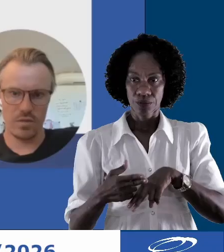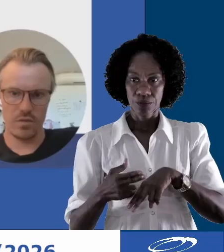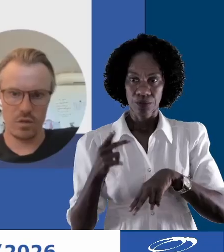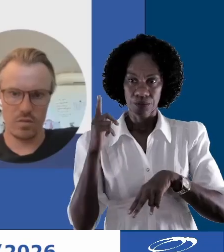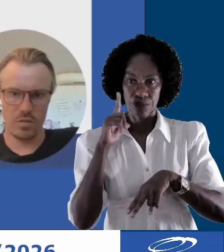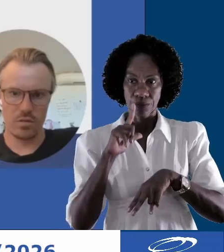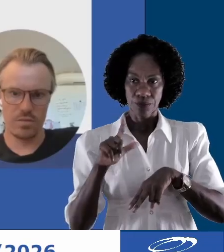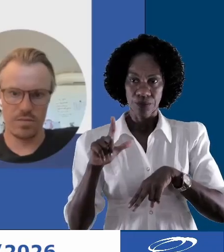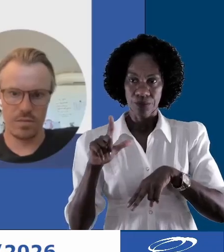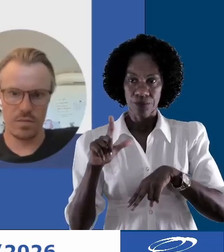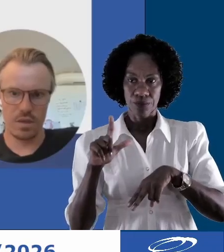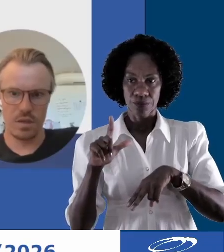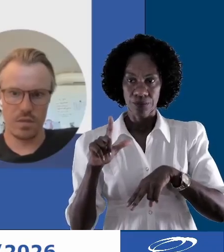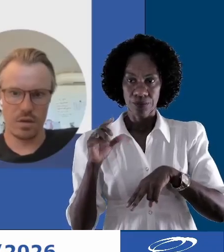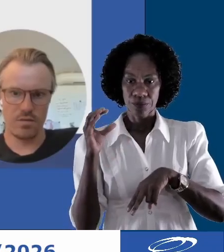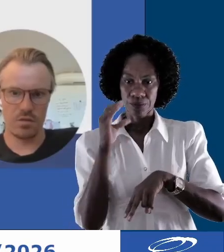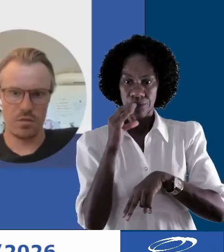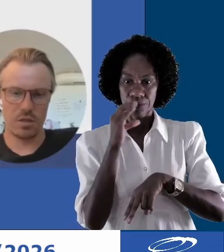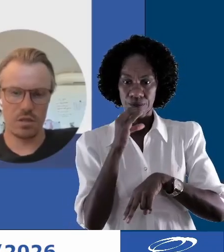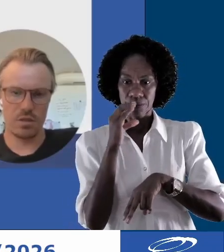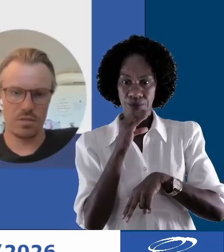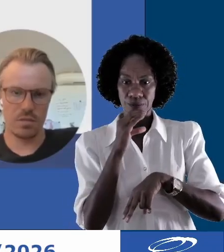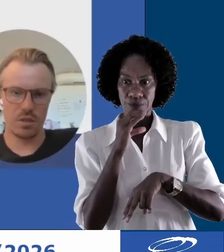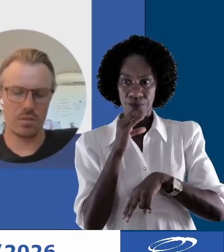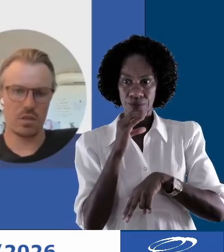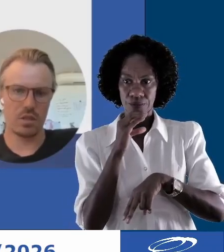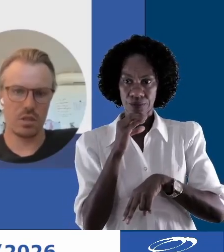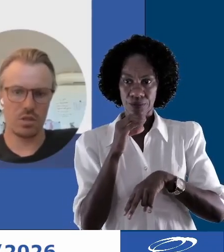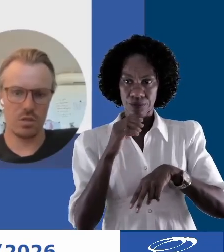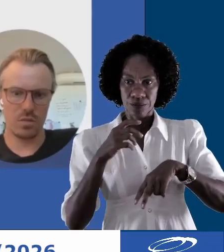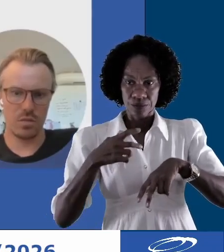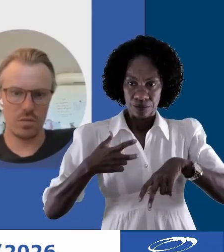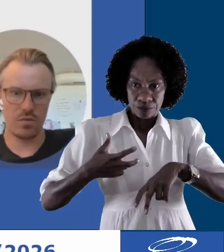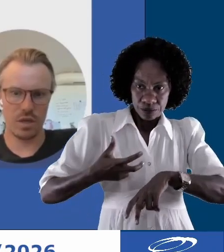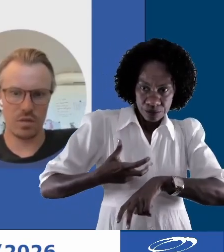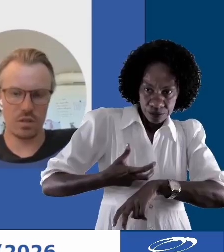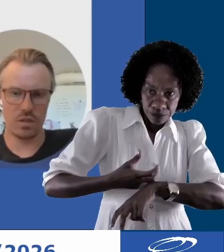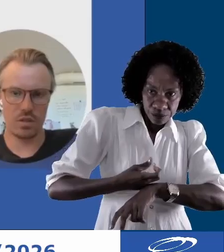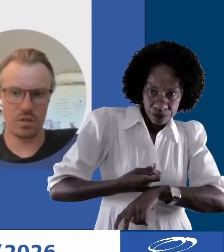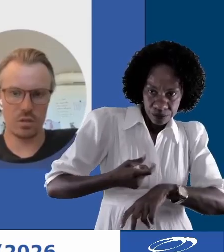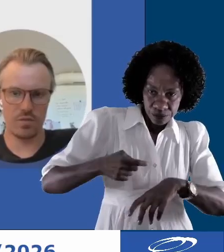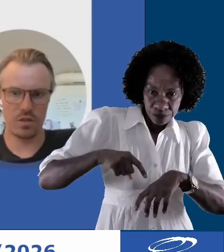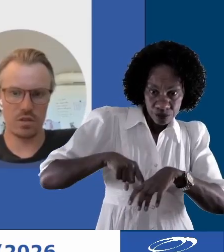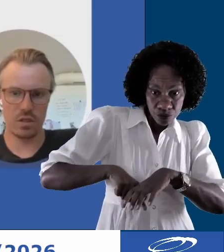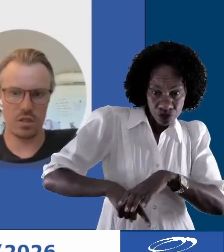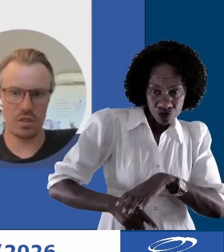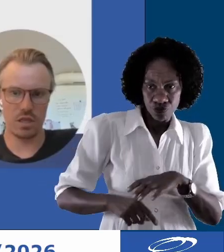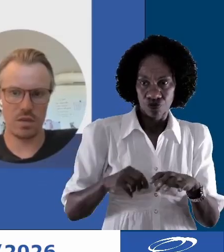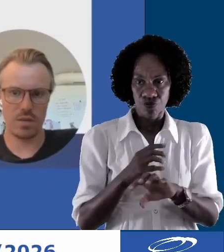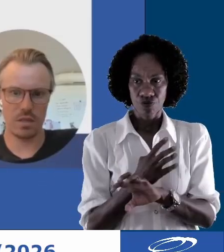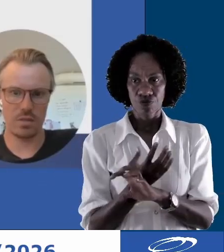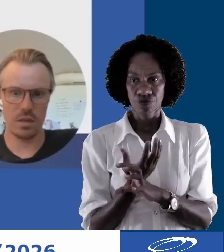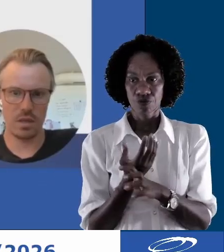the vertebral bone, the paravertebral muscle, the subcutaneous tissue, profound incision, superficial incision,